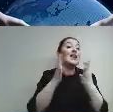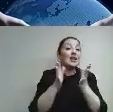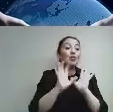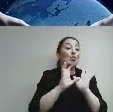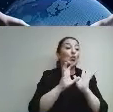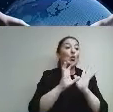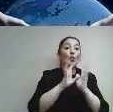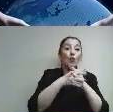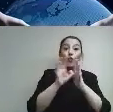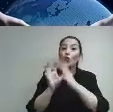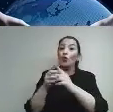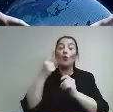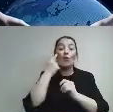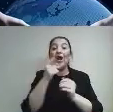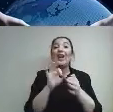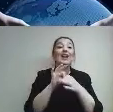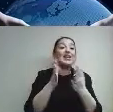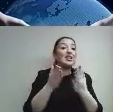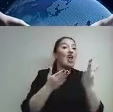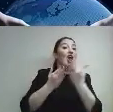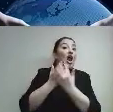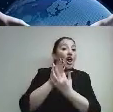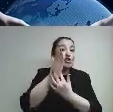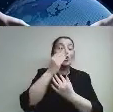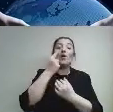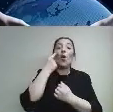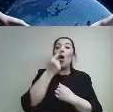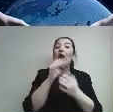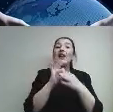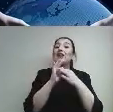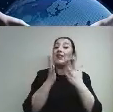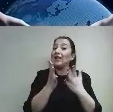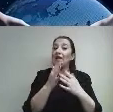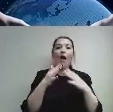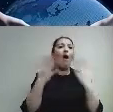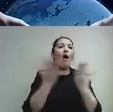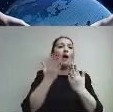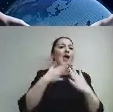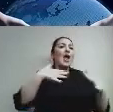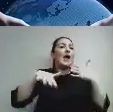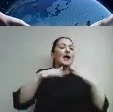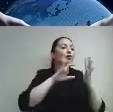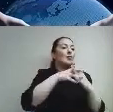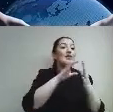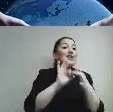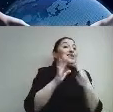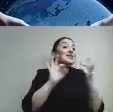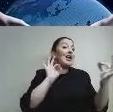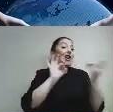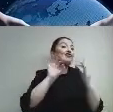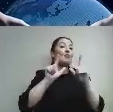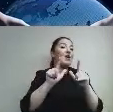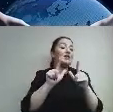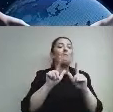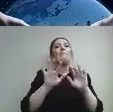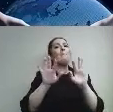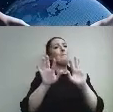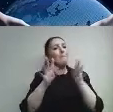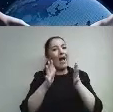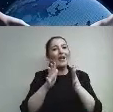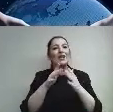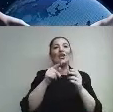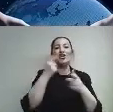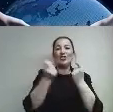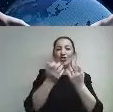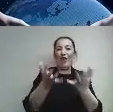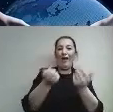should we establish with what disability group. I mean, due to this lack of information, our HR colleagues may shy